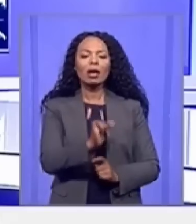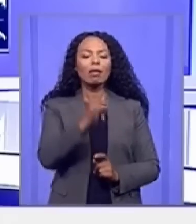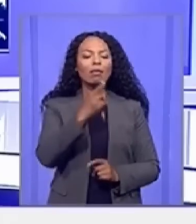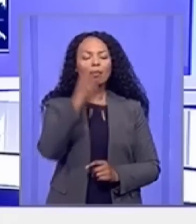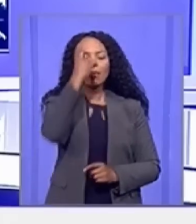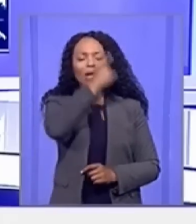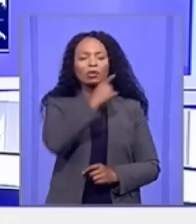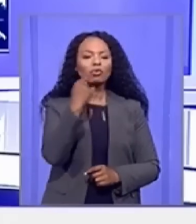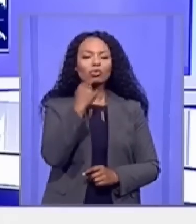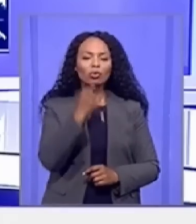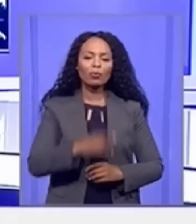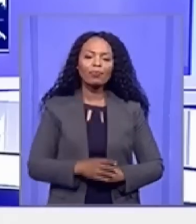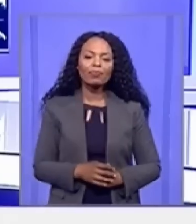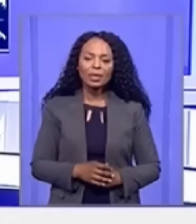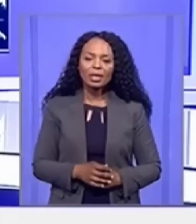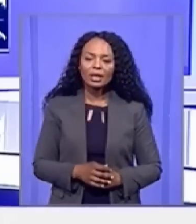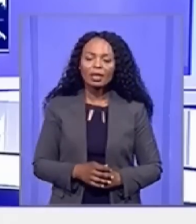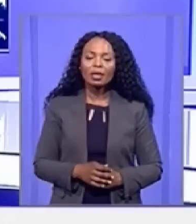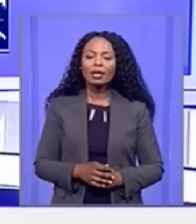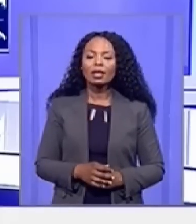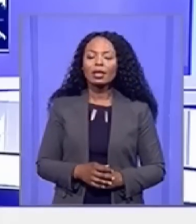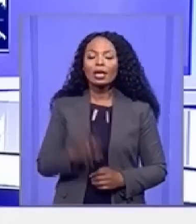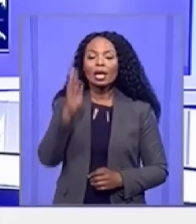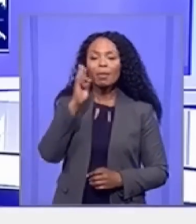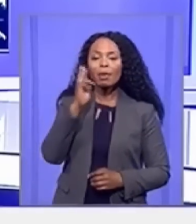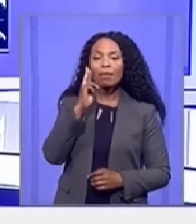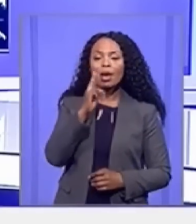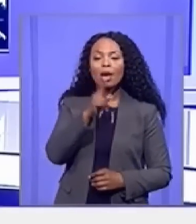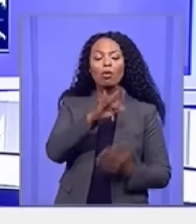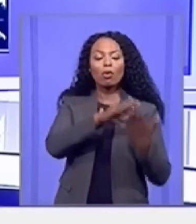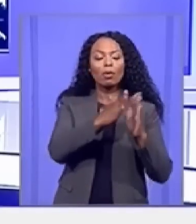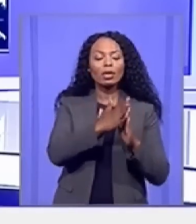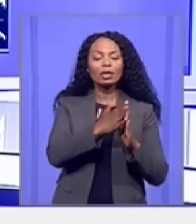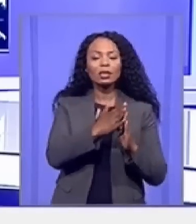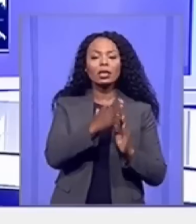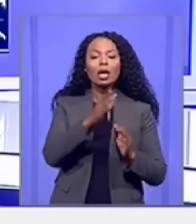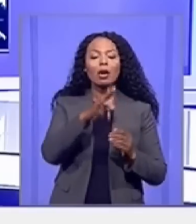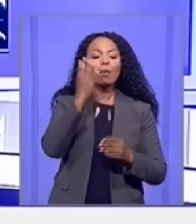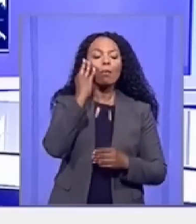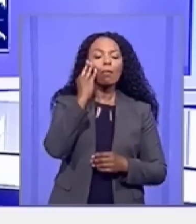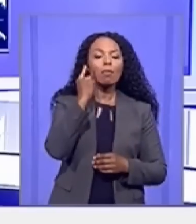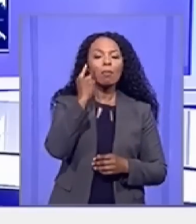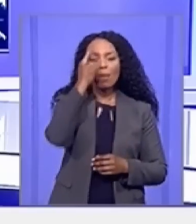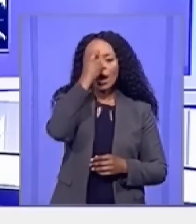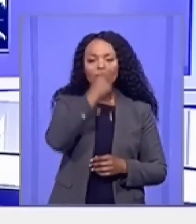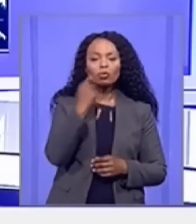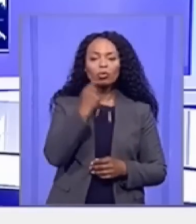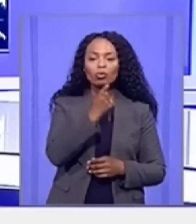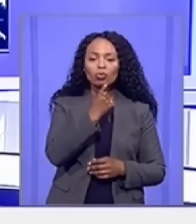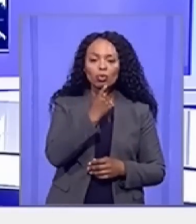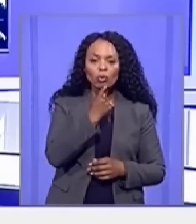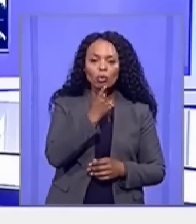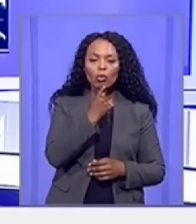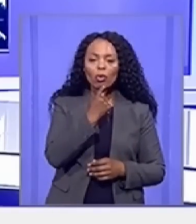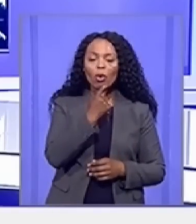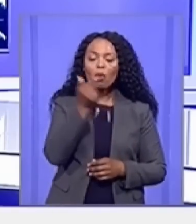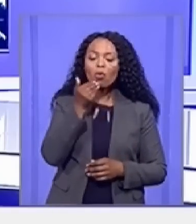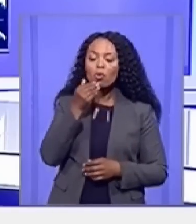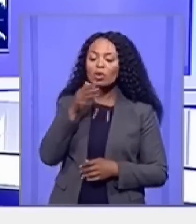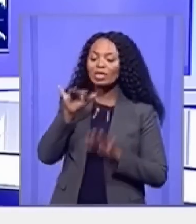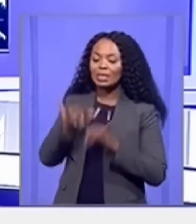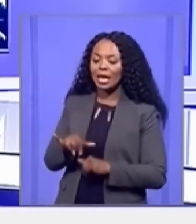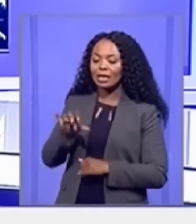Basotho ba leng kwano Afrika Borwa re hopola hore handen the savings se tsala ke re go lokela go ena morao nalane